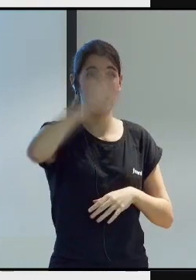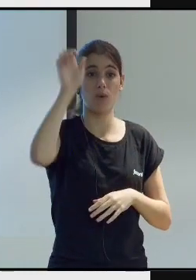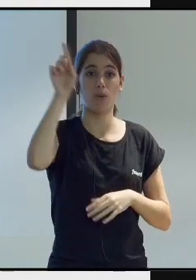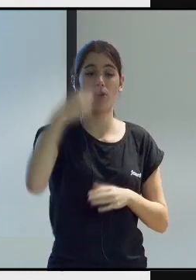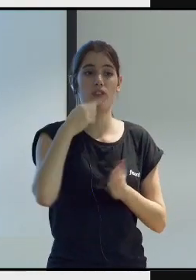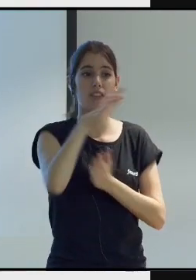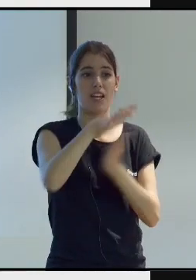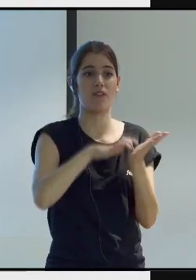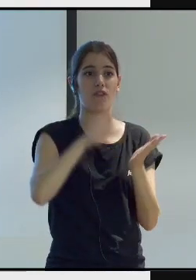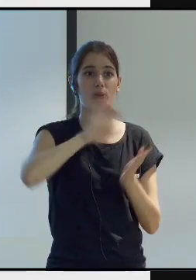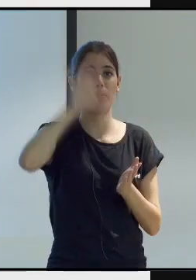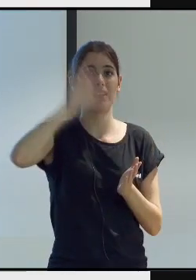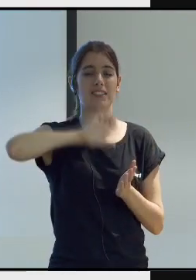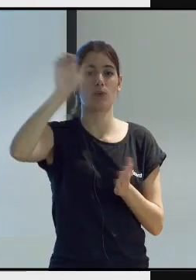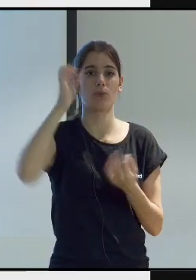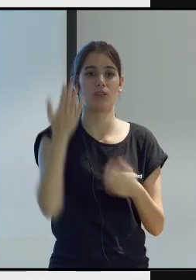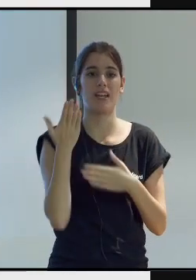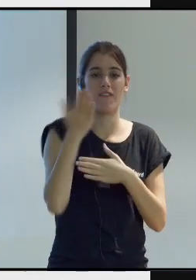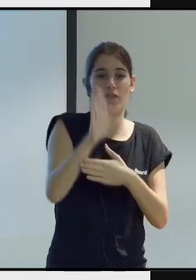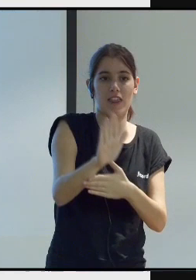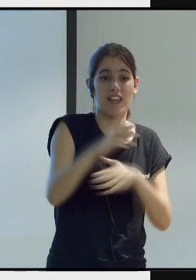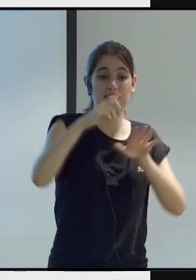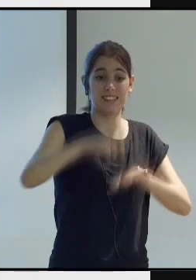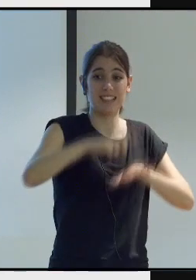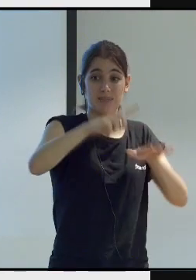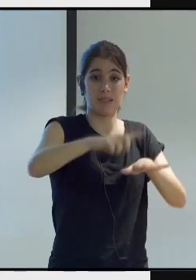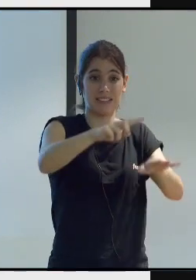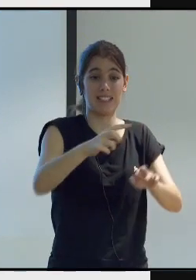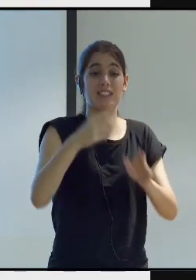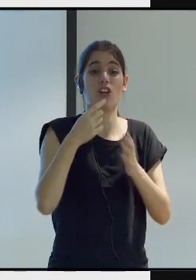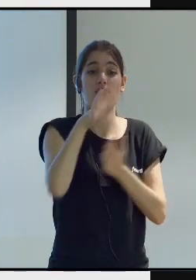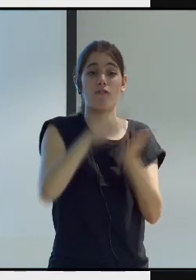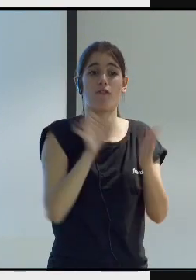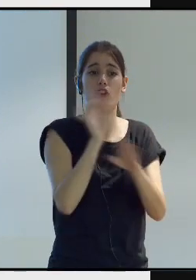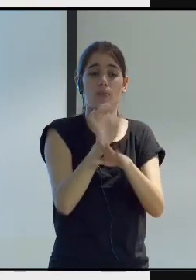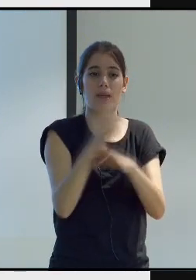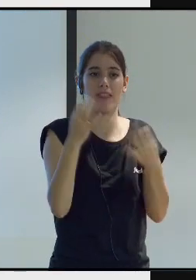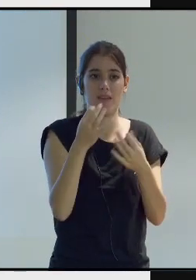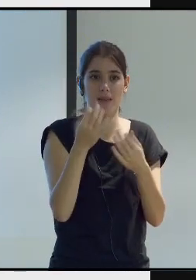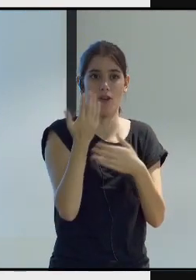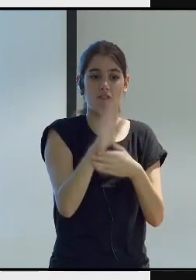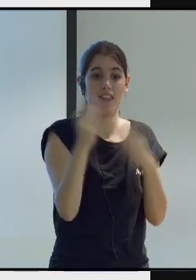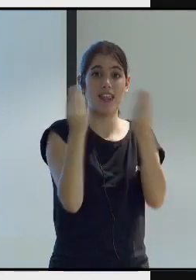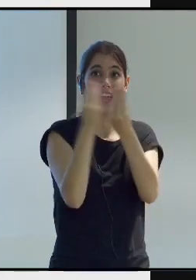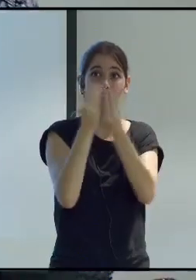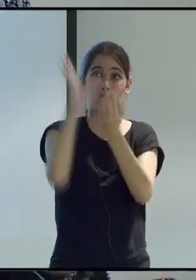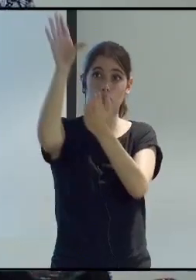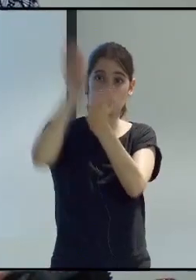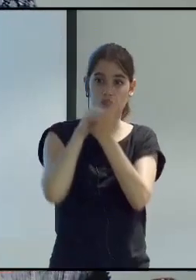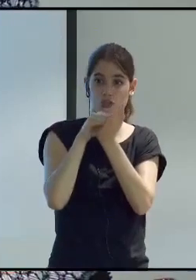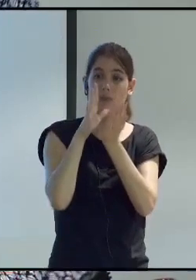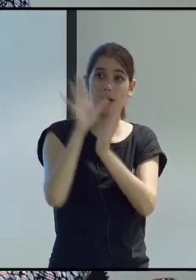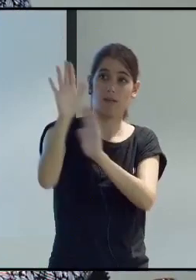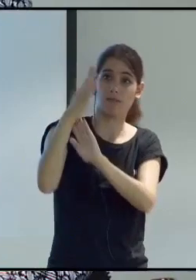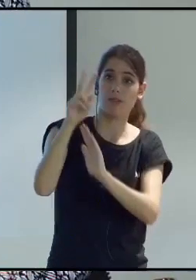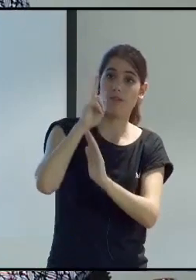provide every 6 months. So if they give us the concrete data, we can see how it progress or regress every 6